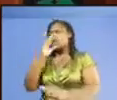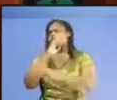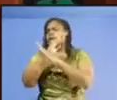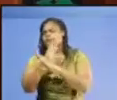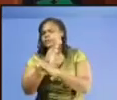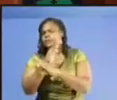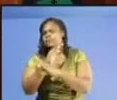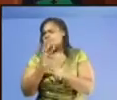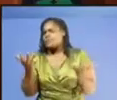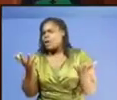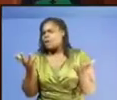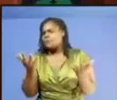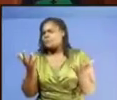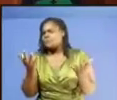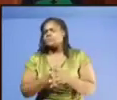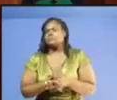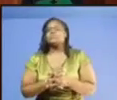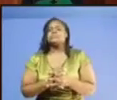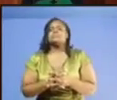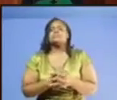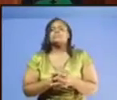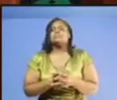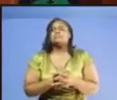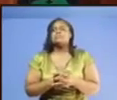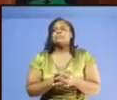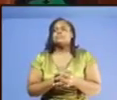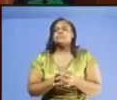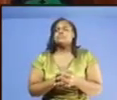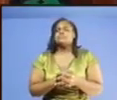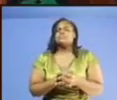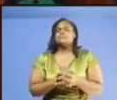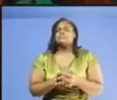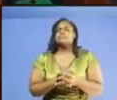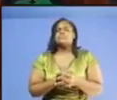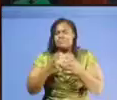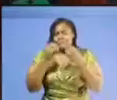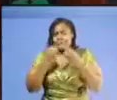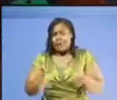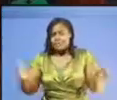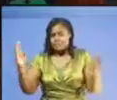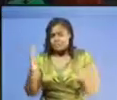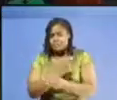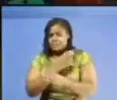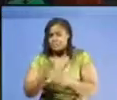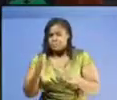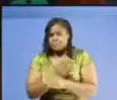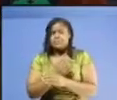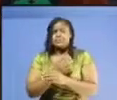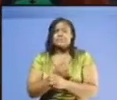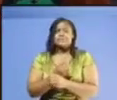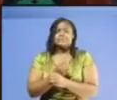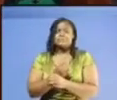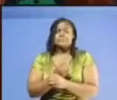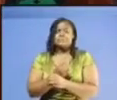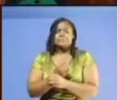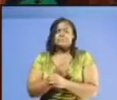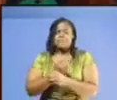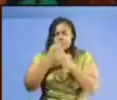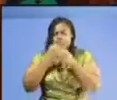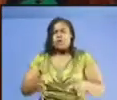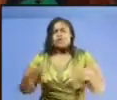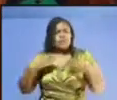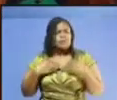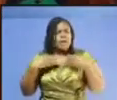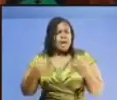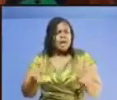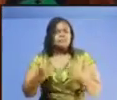Pandemic problems, the loss of your business, the loss of your health, the